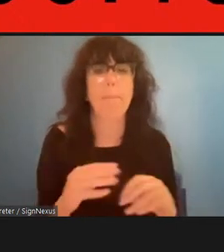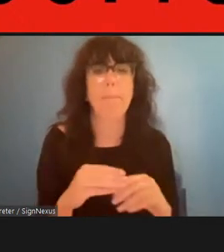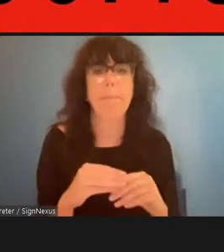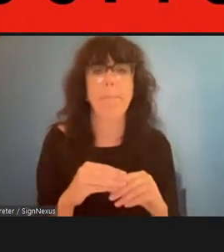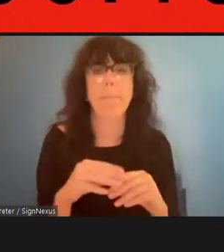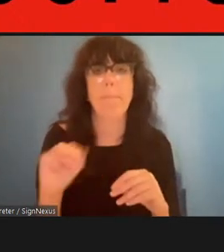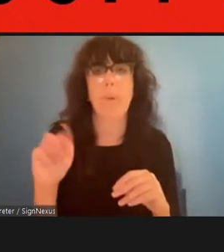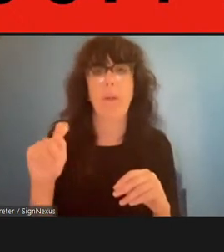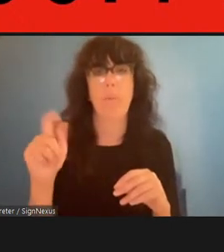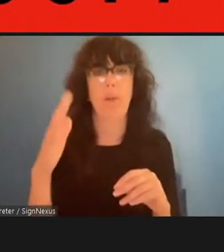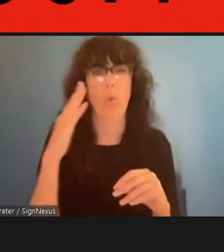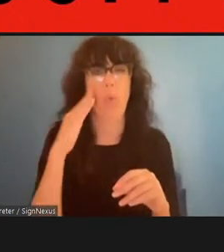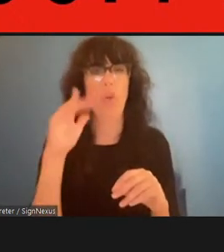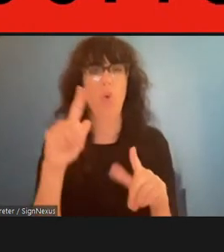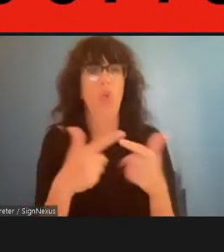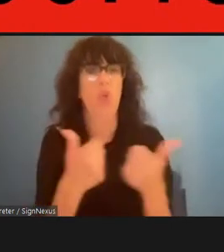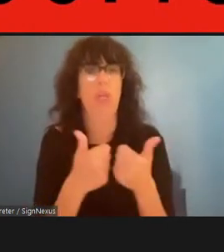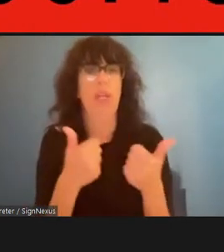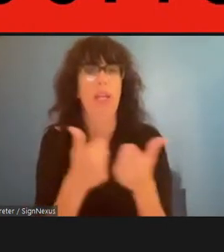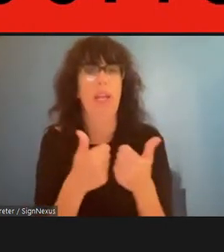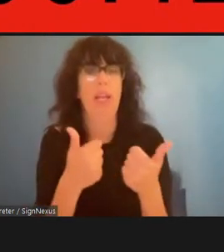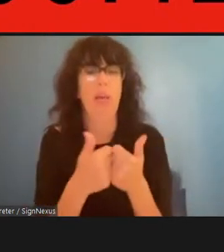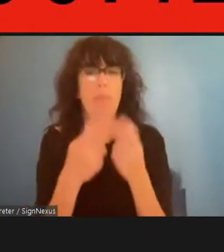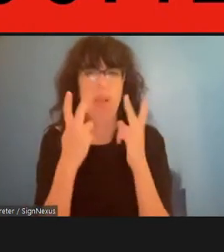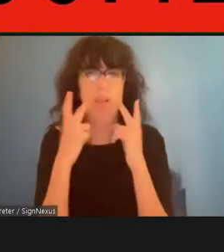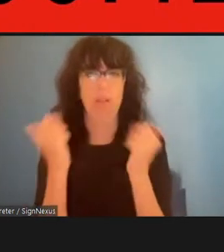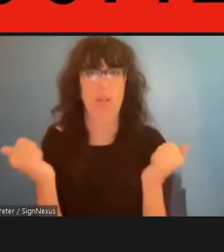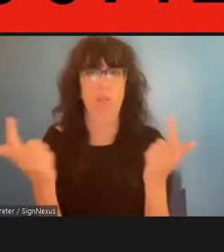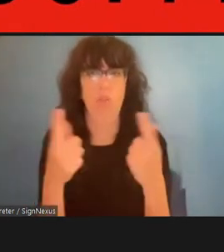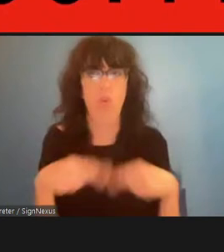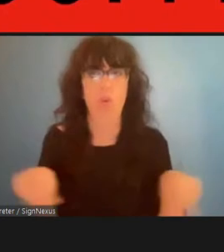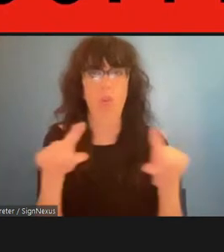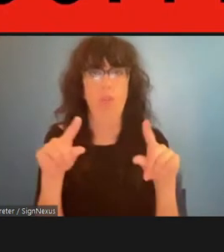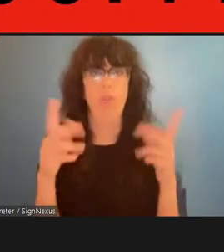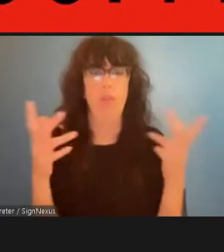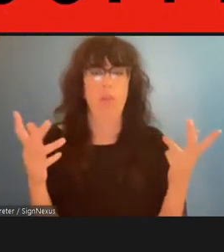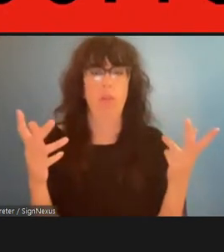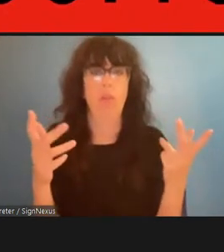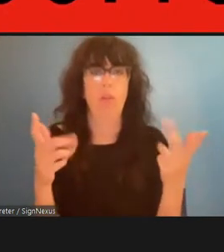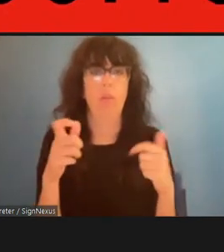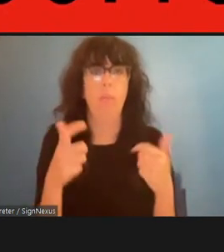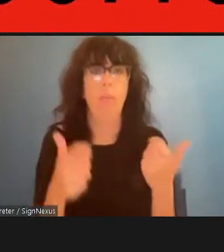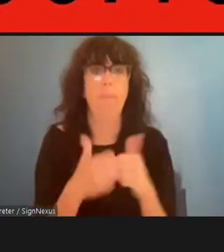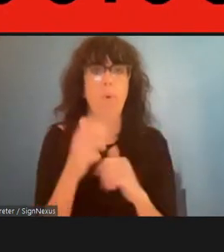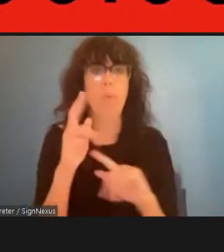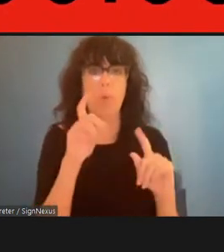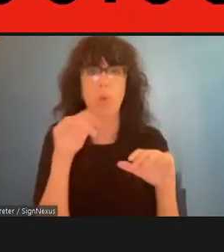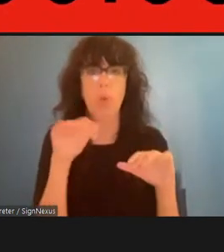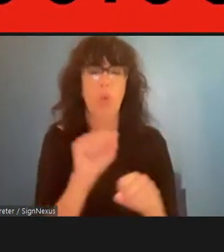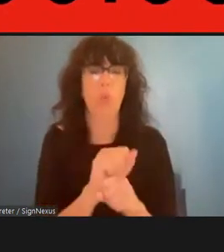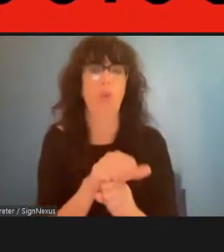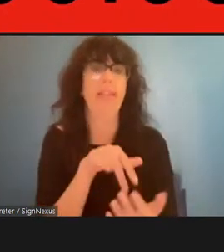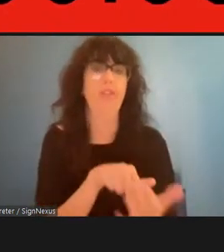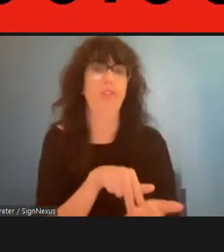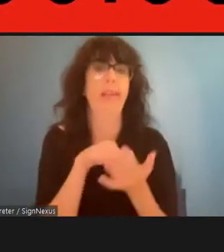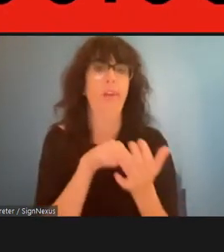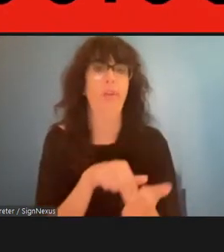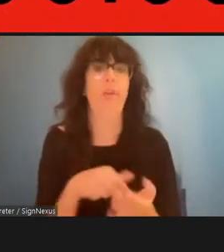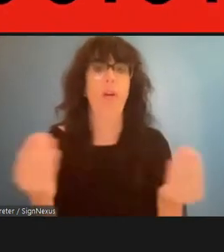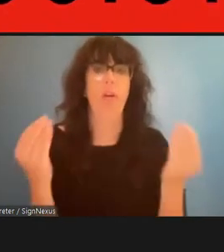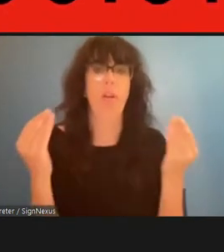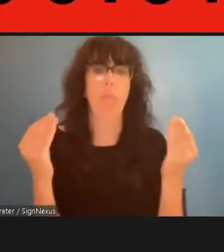we know the games i see all them mta is most of them even do work they just stand around so come on let's do it